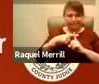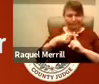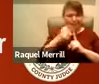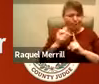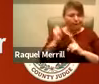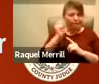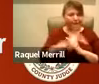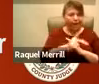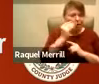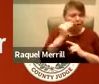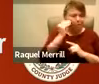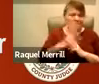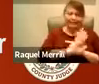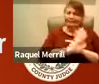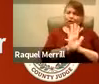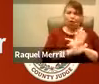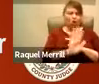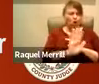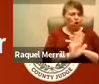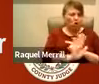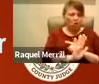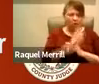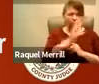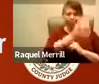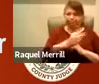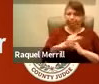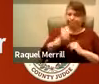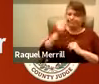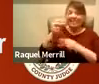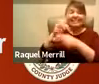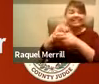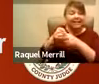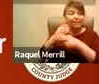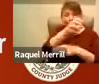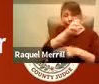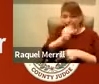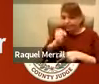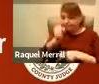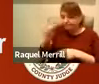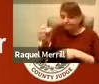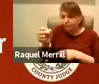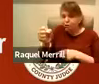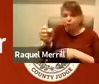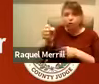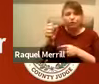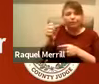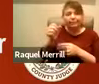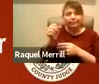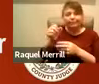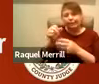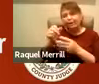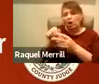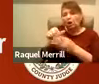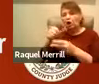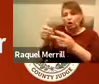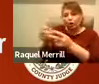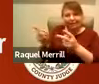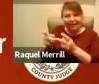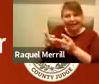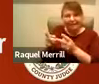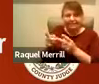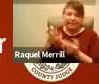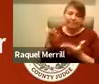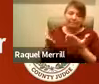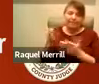house and say, no, we're going to put you temporarily in in a place, probably